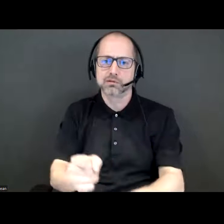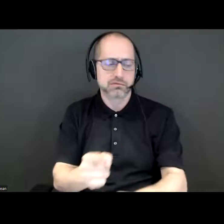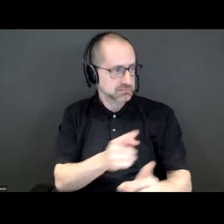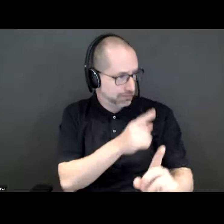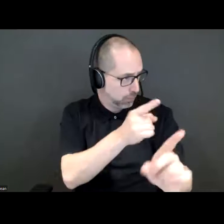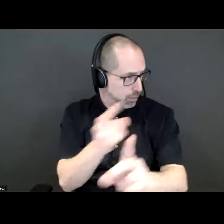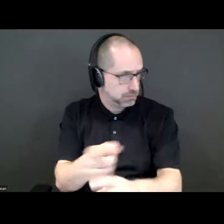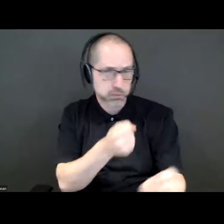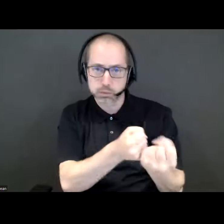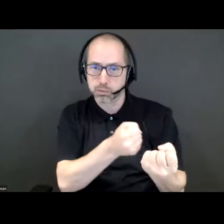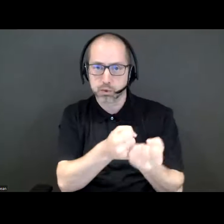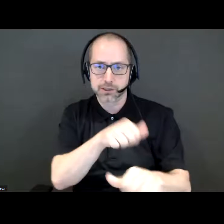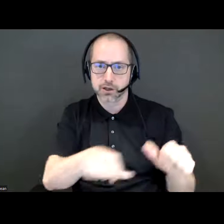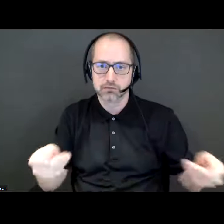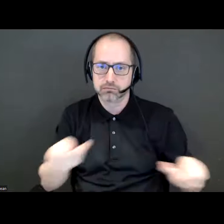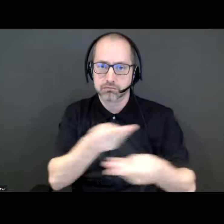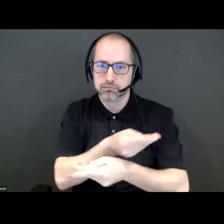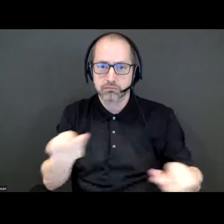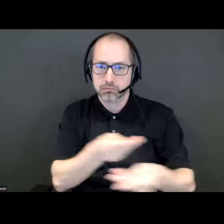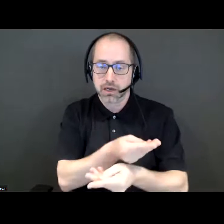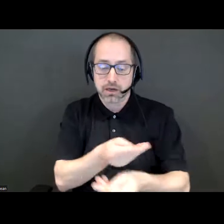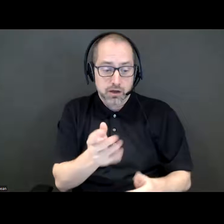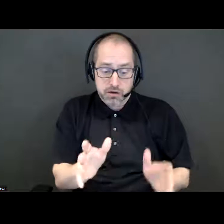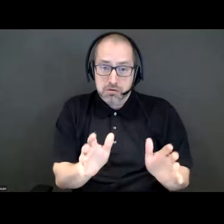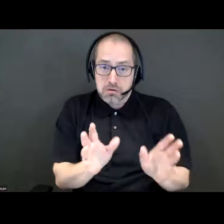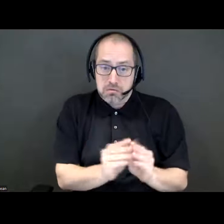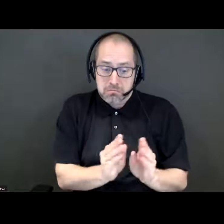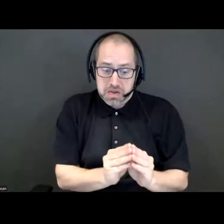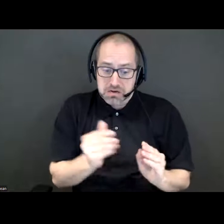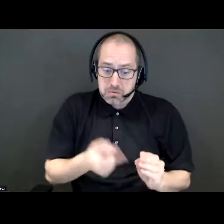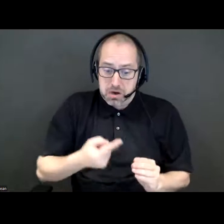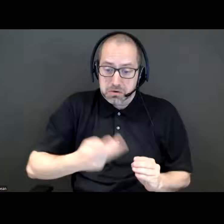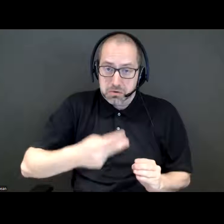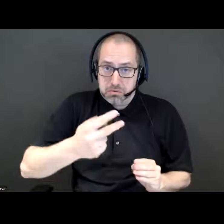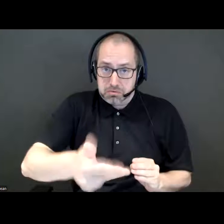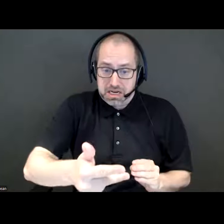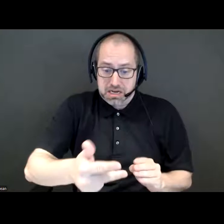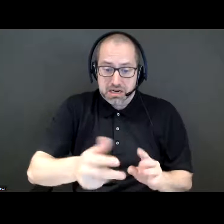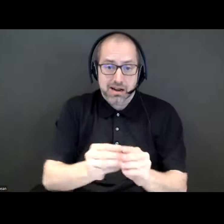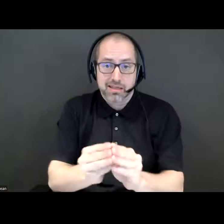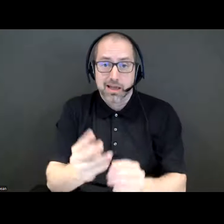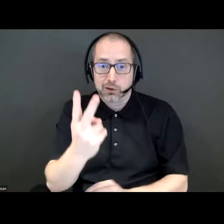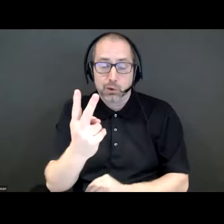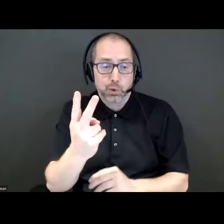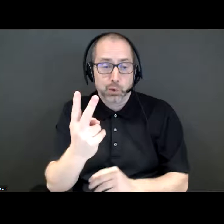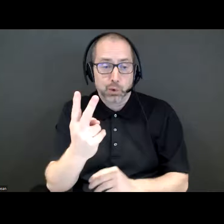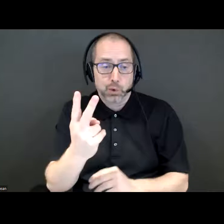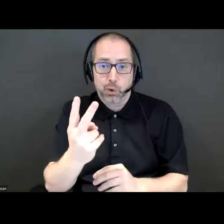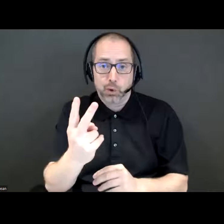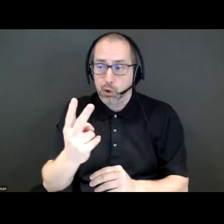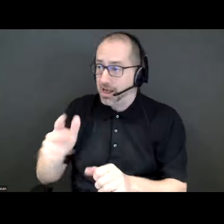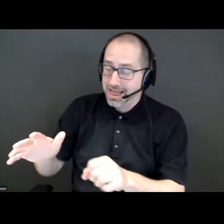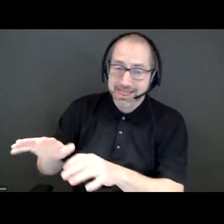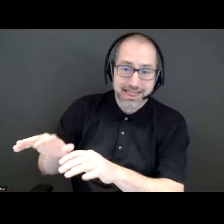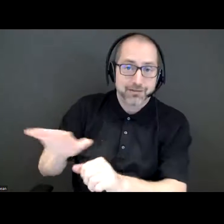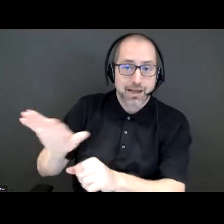got together and we only had 3 meetings, and pretty soon 2 of them had quit full-time secure jobs